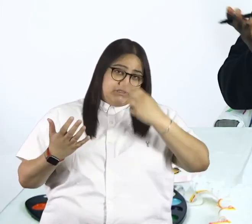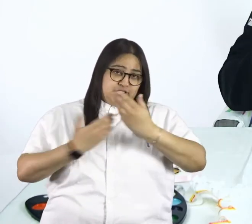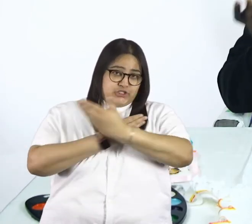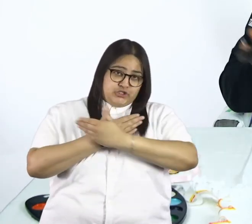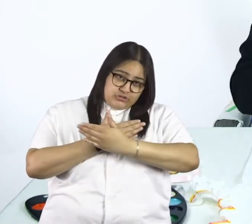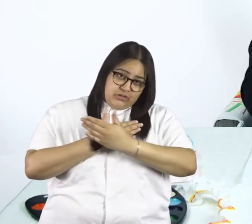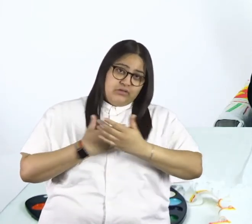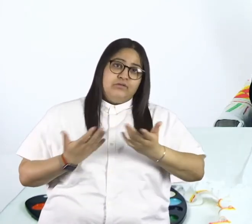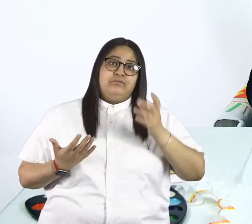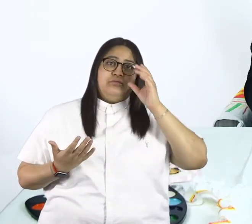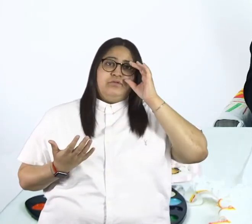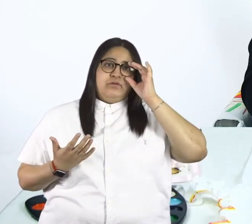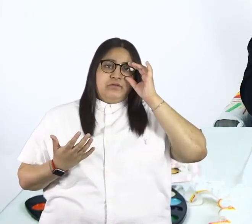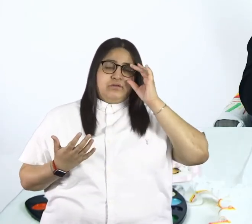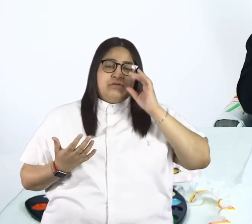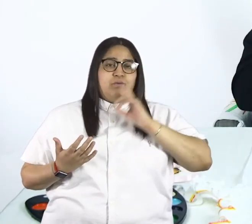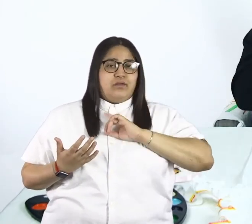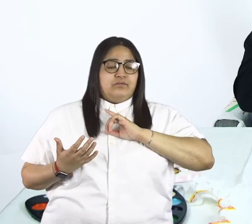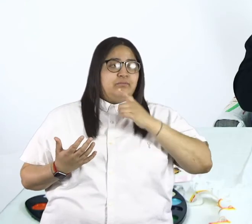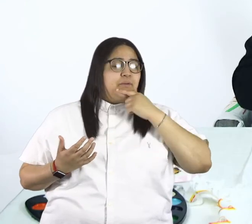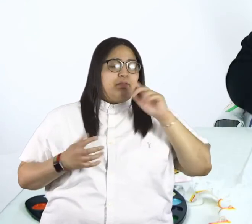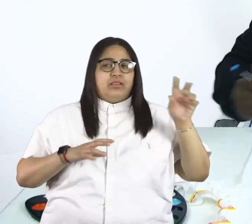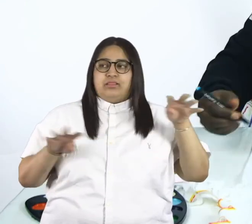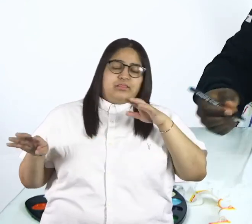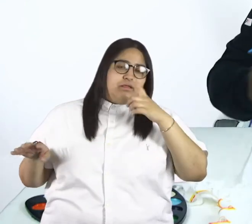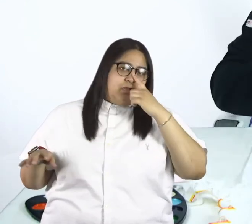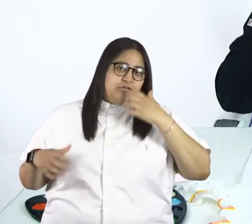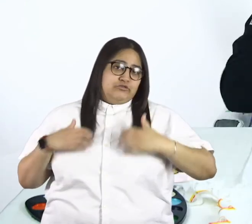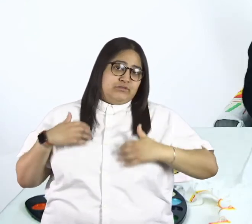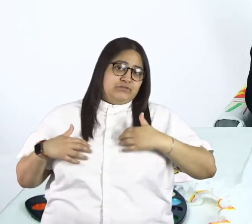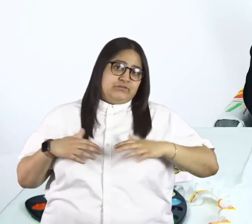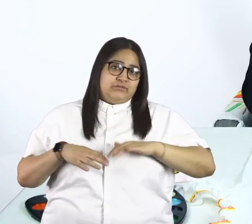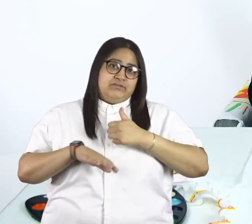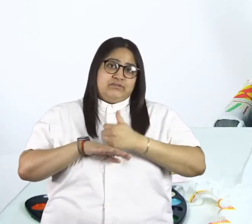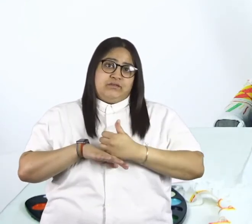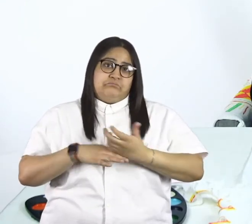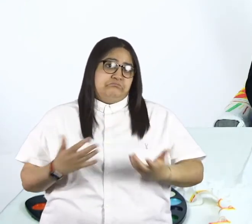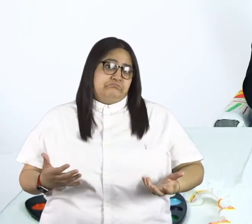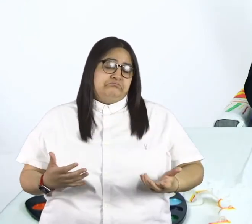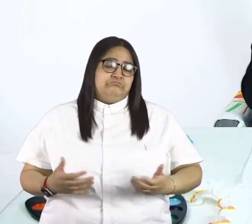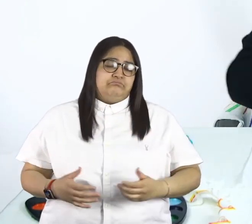fit a theme or a event.